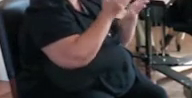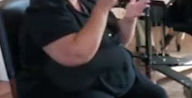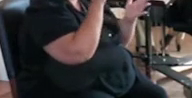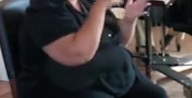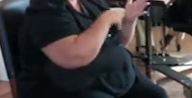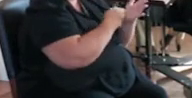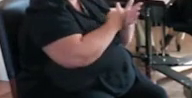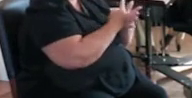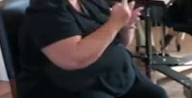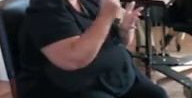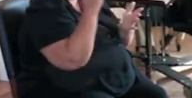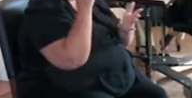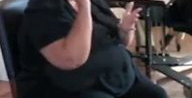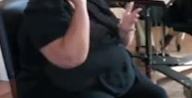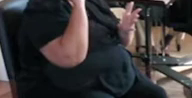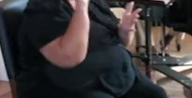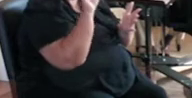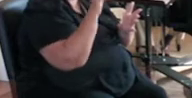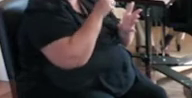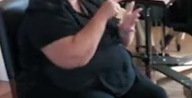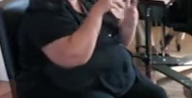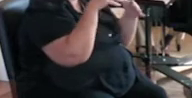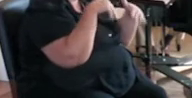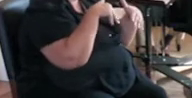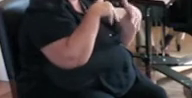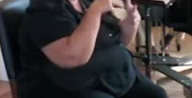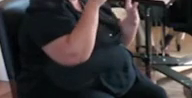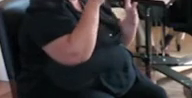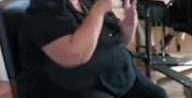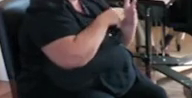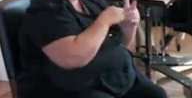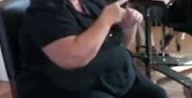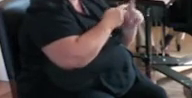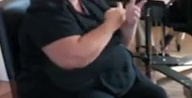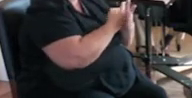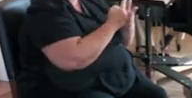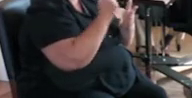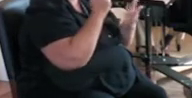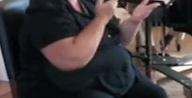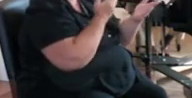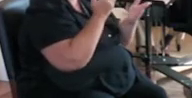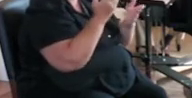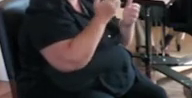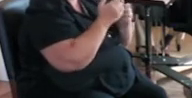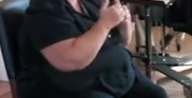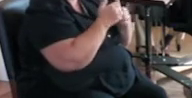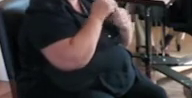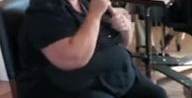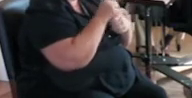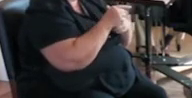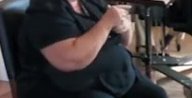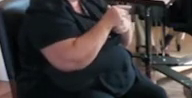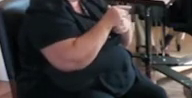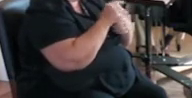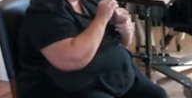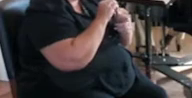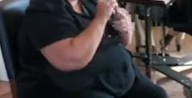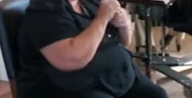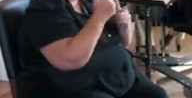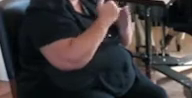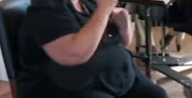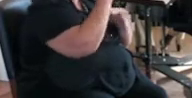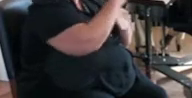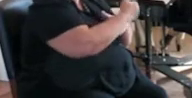haven't completed one yet to this from last week, bring this along with you over next door to Pilgrim